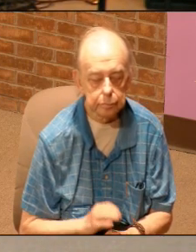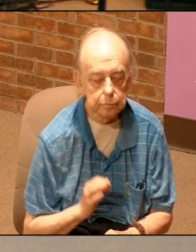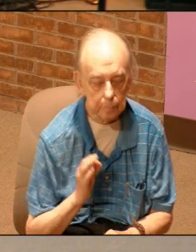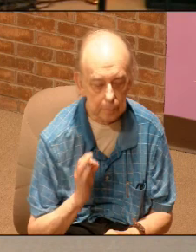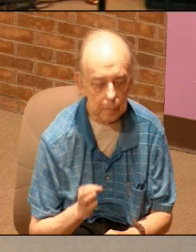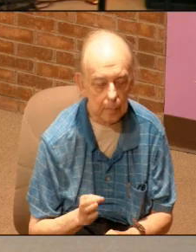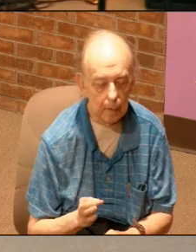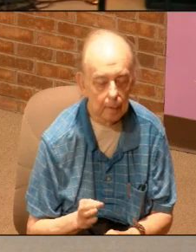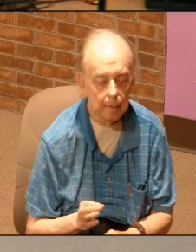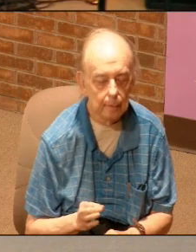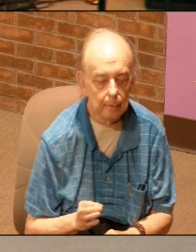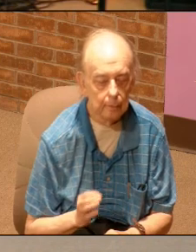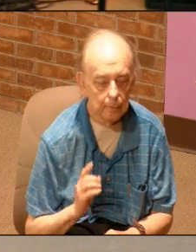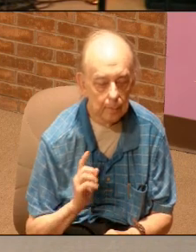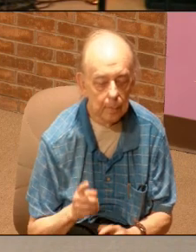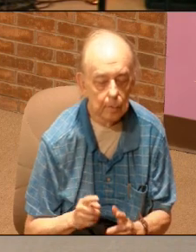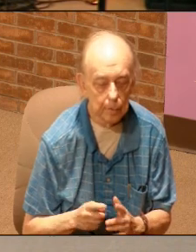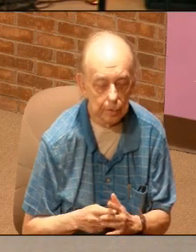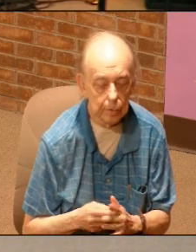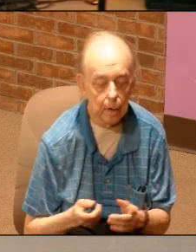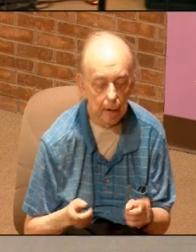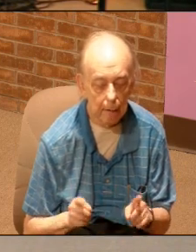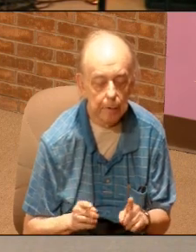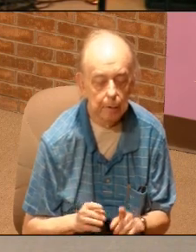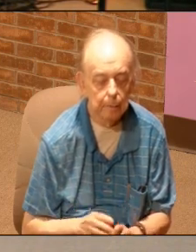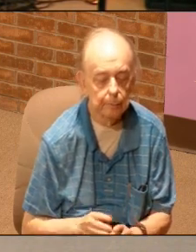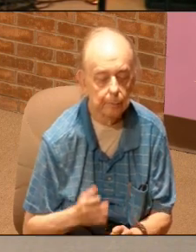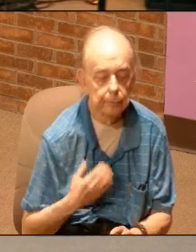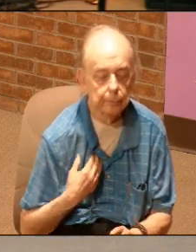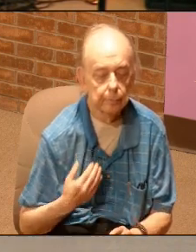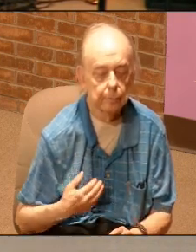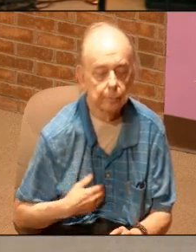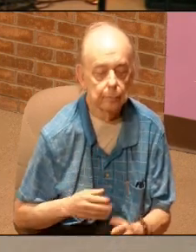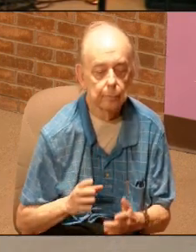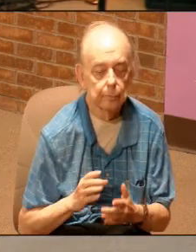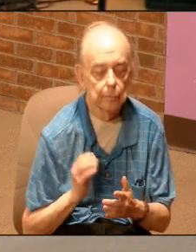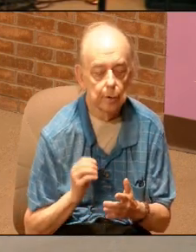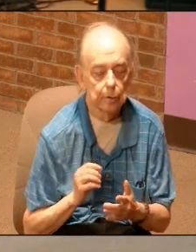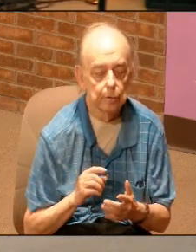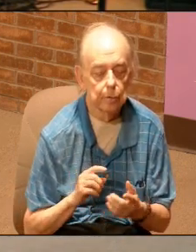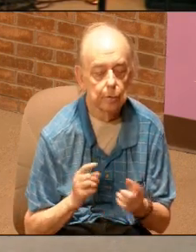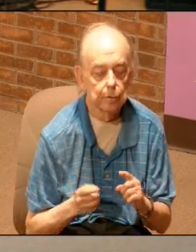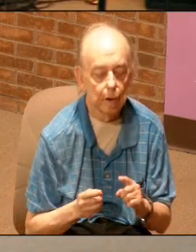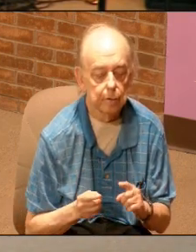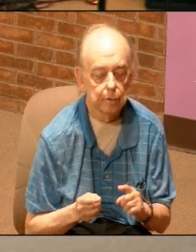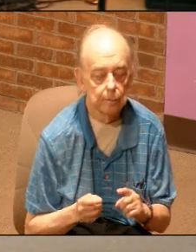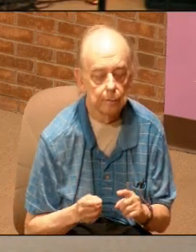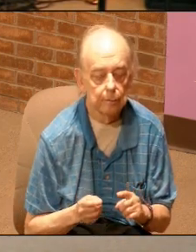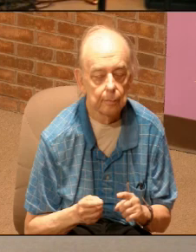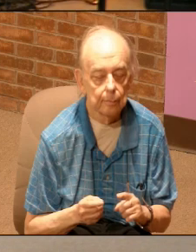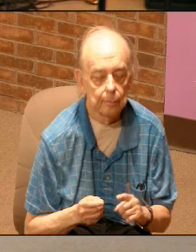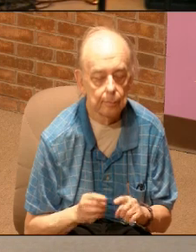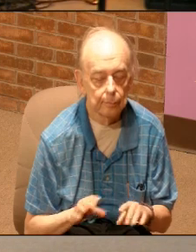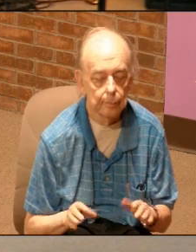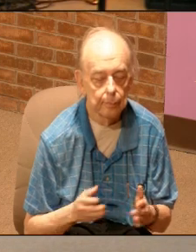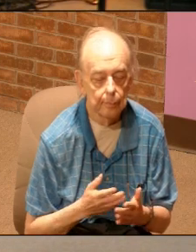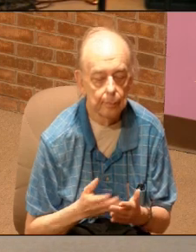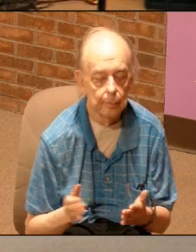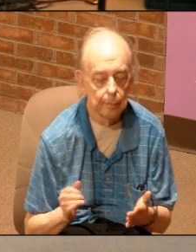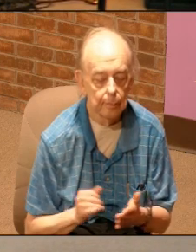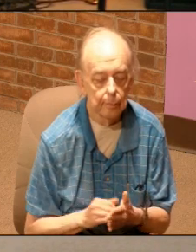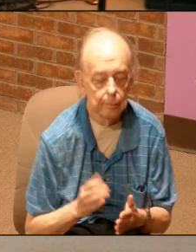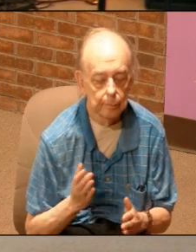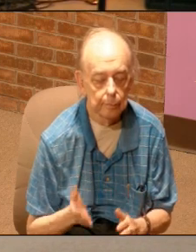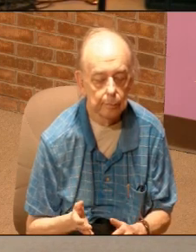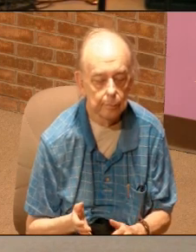eventually it'll start happening. My body will learn to adjust and do the things that are